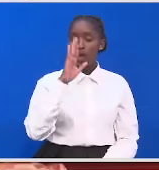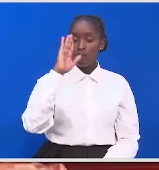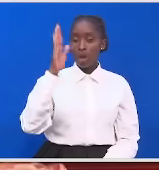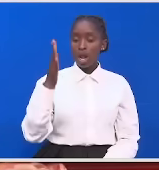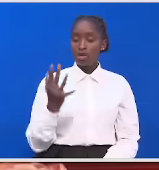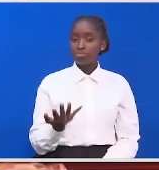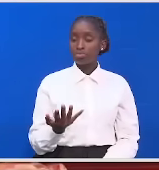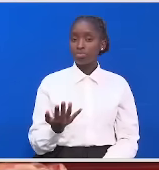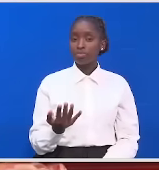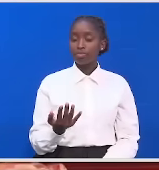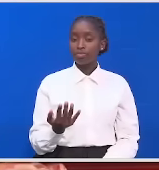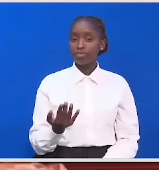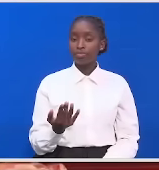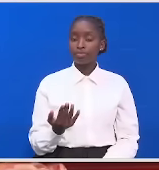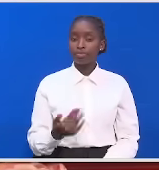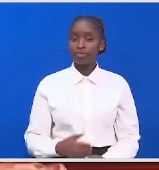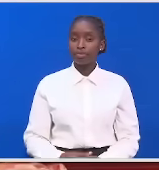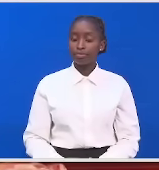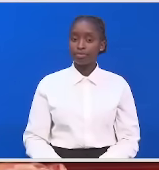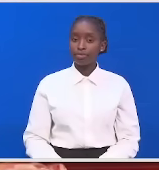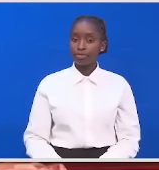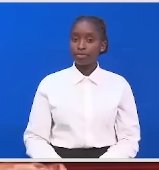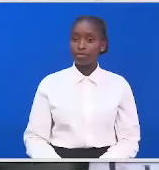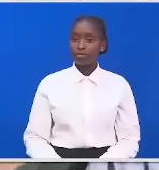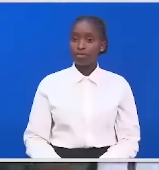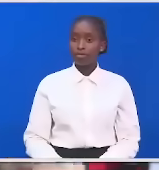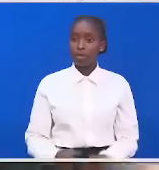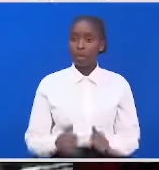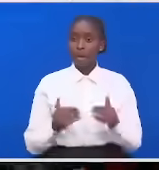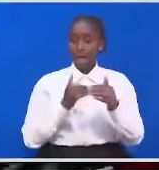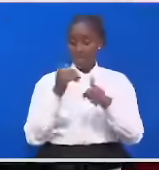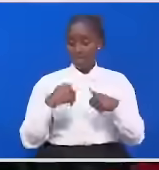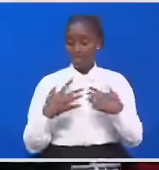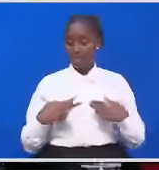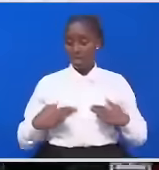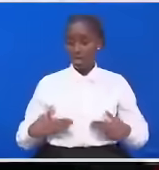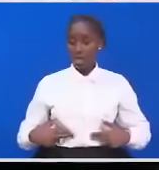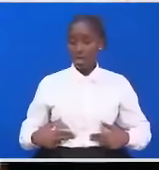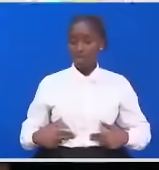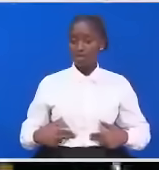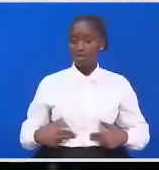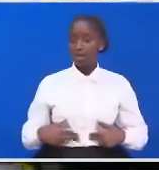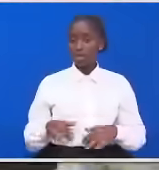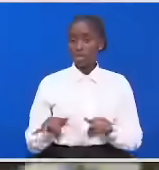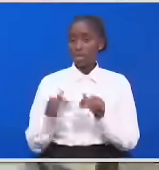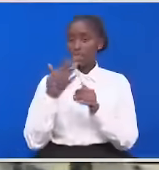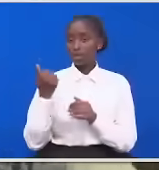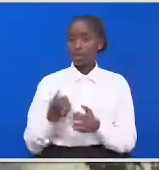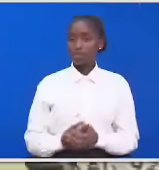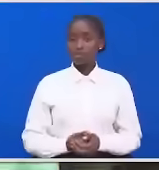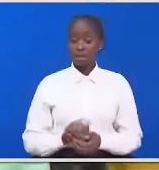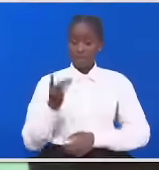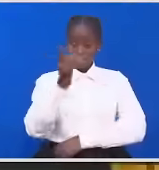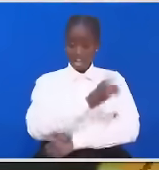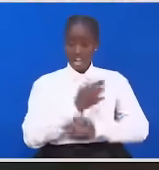to be put after I'm fully recovered. The day was drenched in rage, but